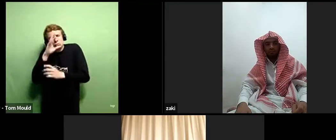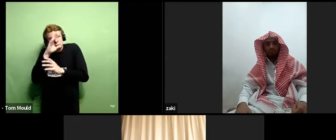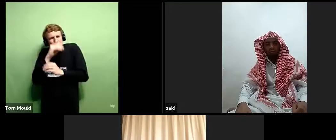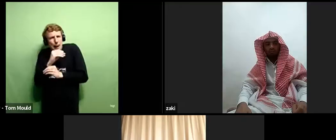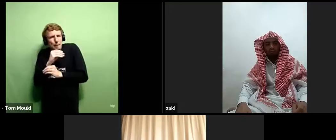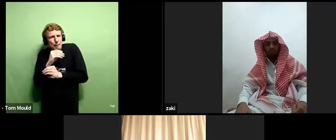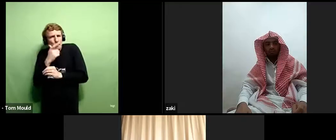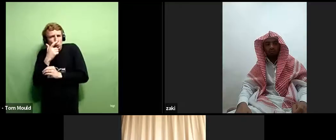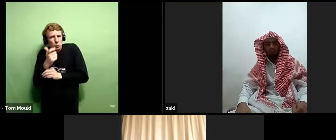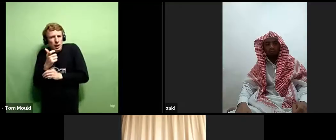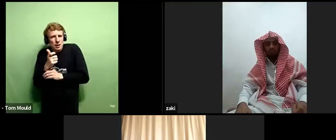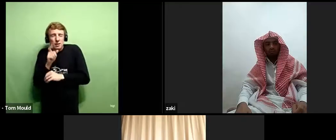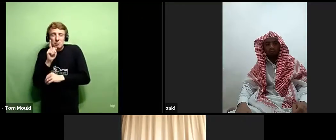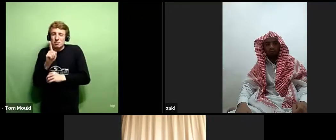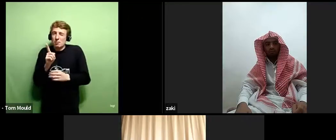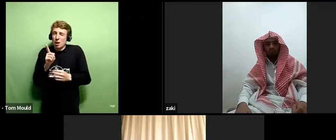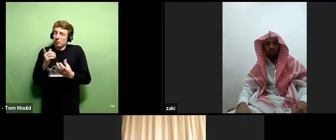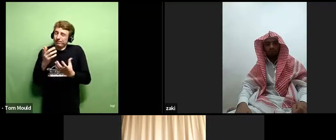to doing the fasting.